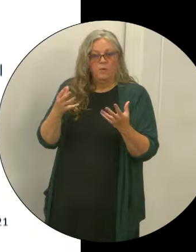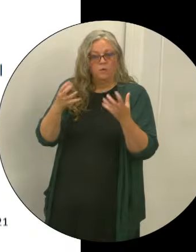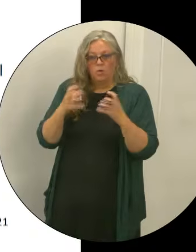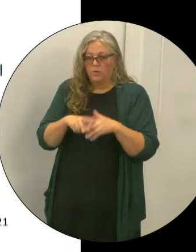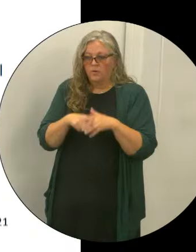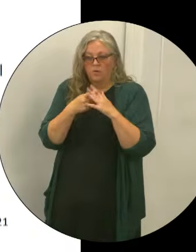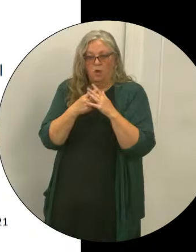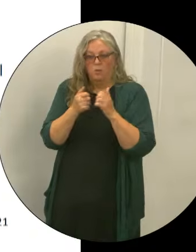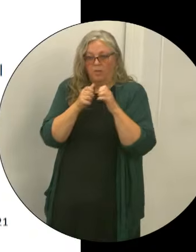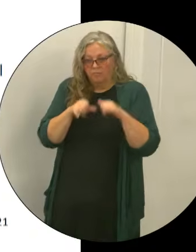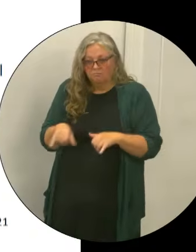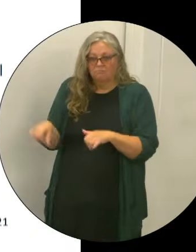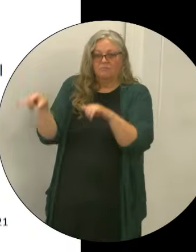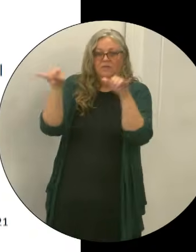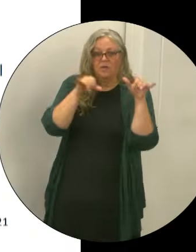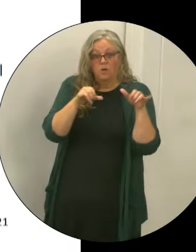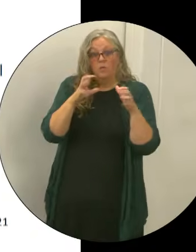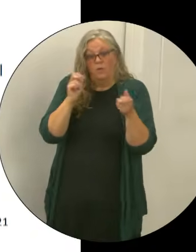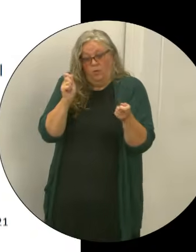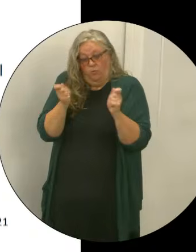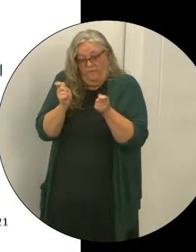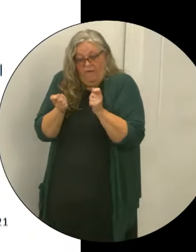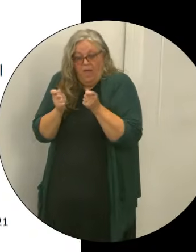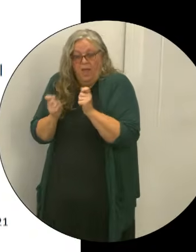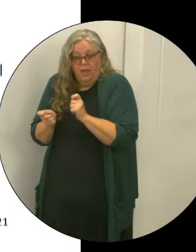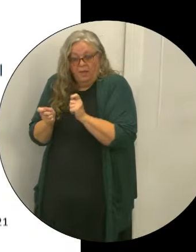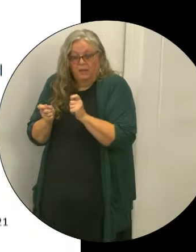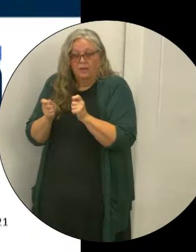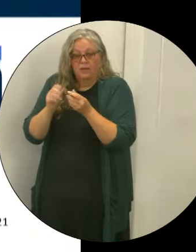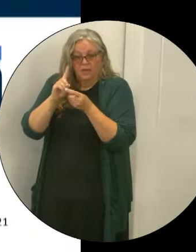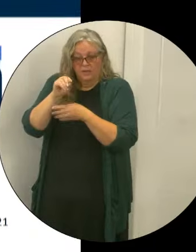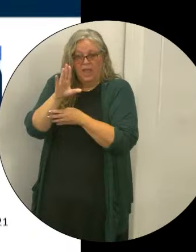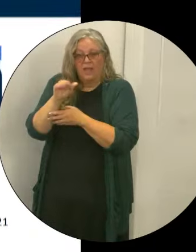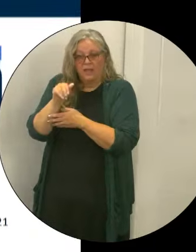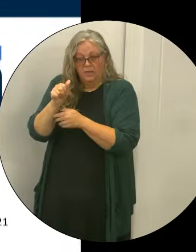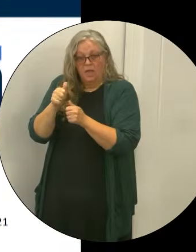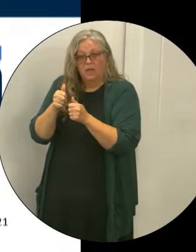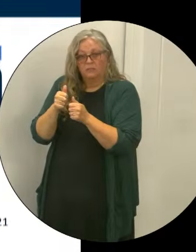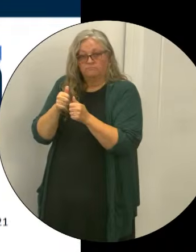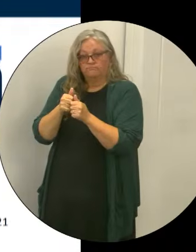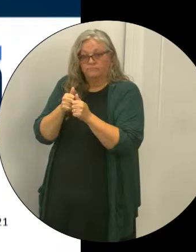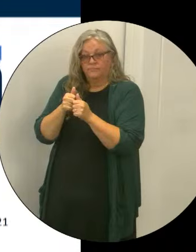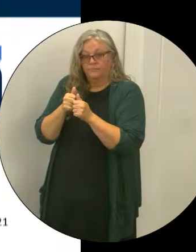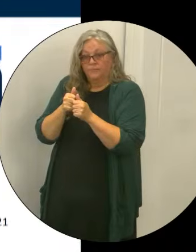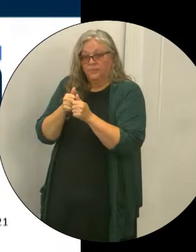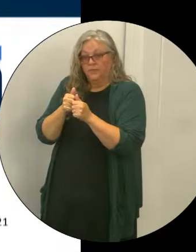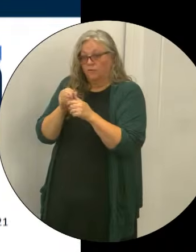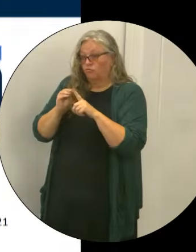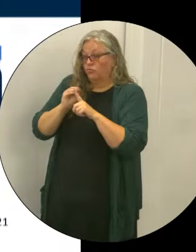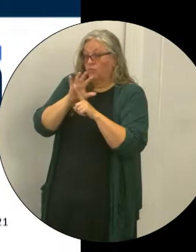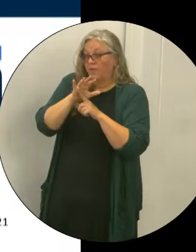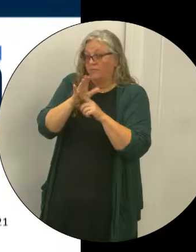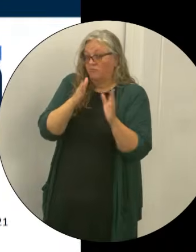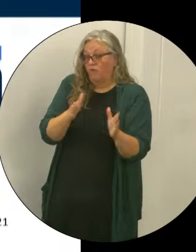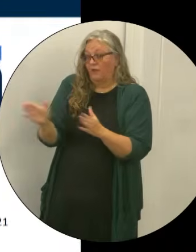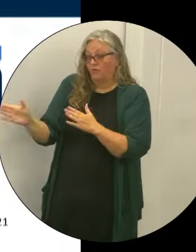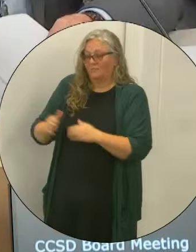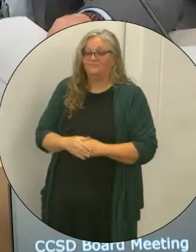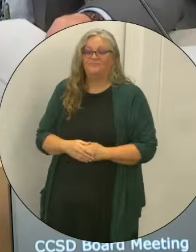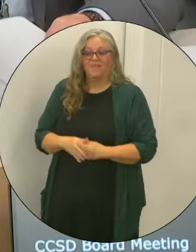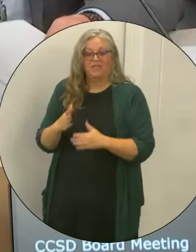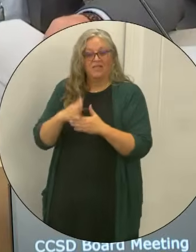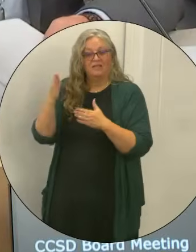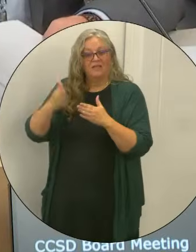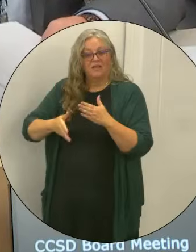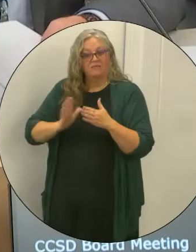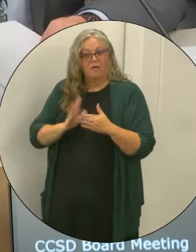a refined, data-driven strategy for student success. Madam President, that concludes our presentation. We are happy